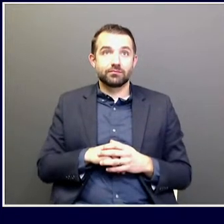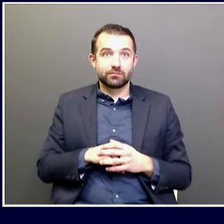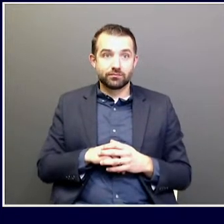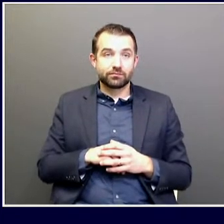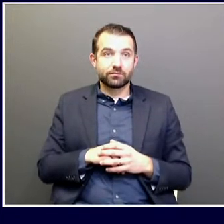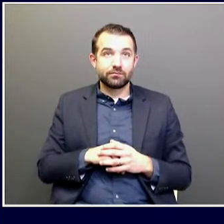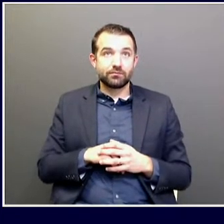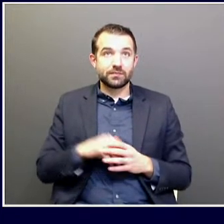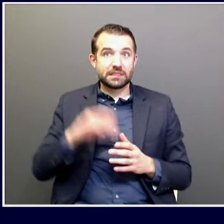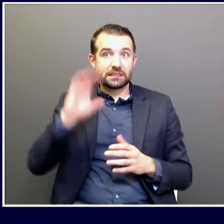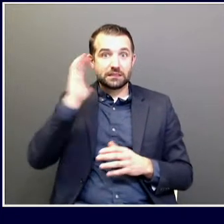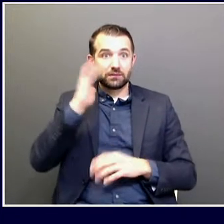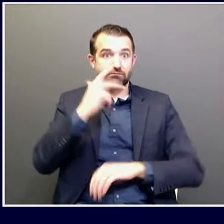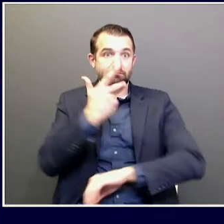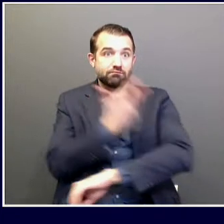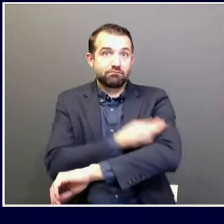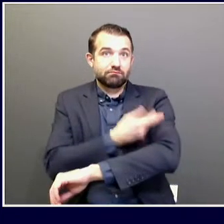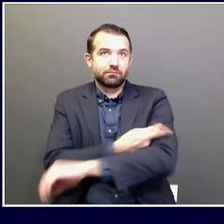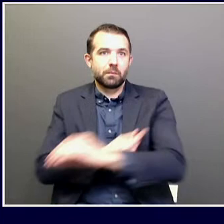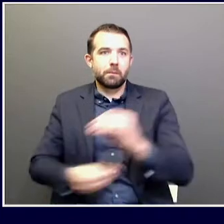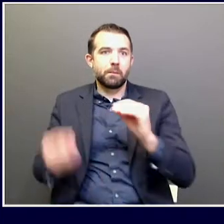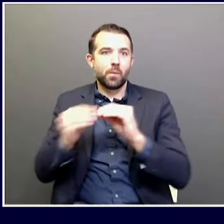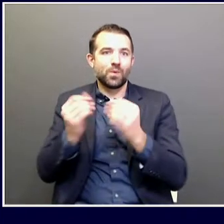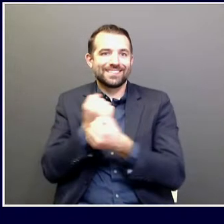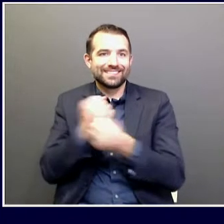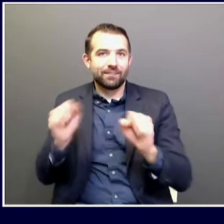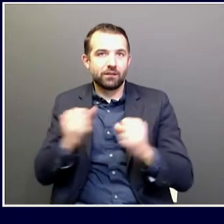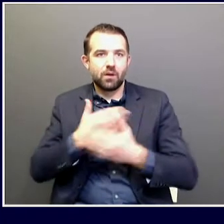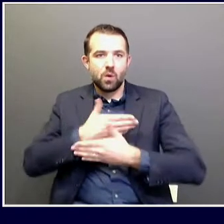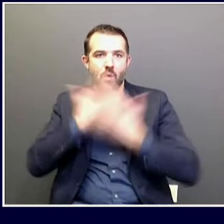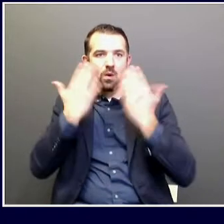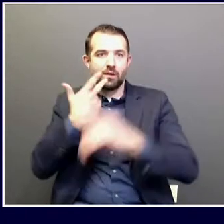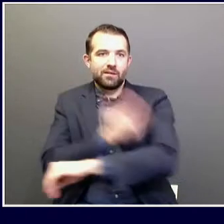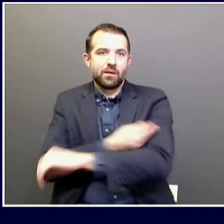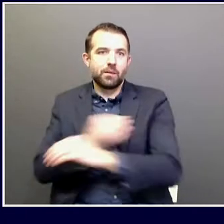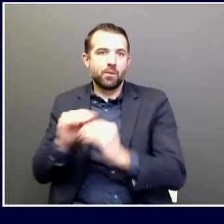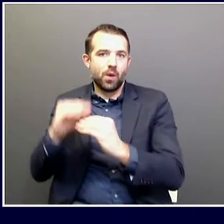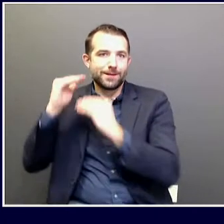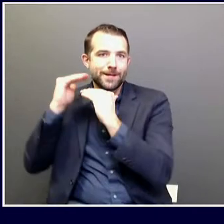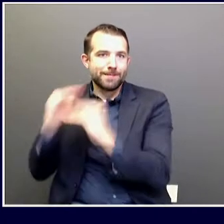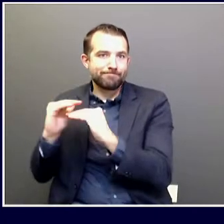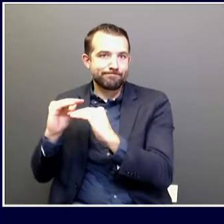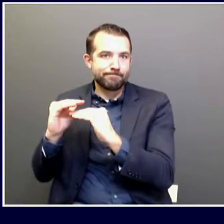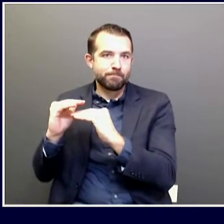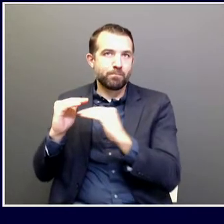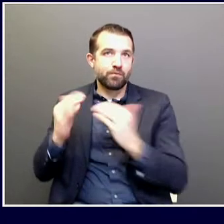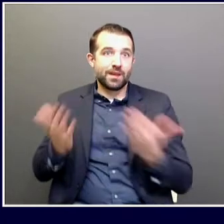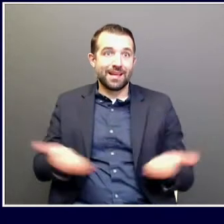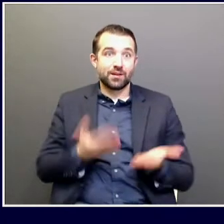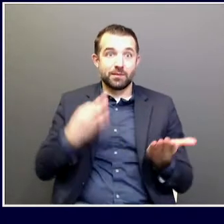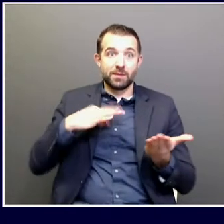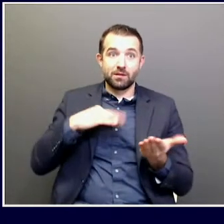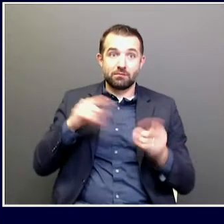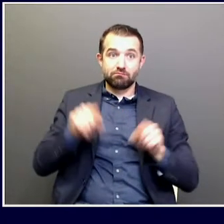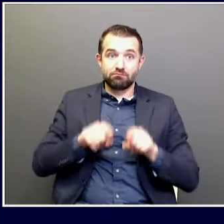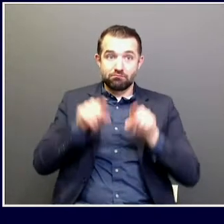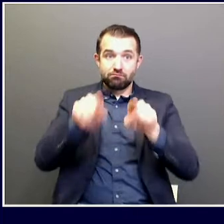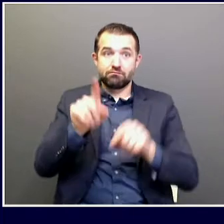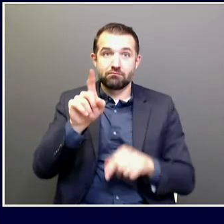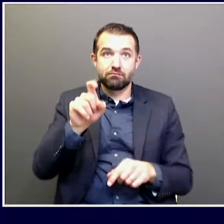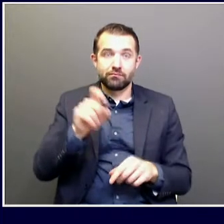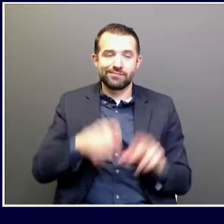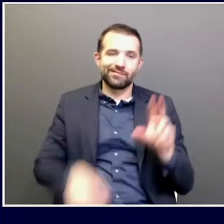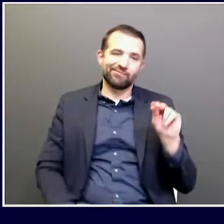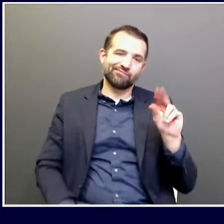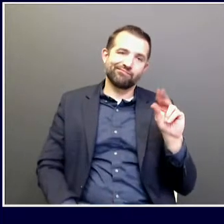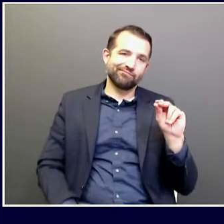bit. What do you think about that idea? That's not something we're contemplating at this time. New York City is a different environment, a